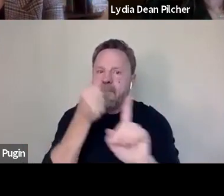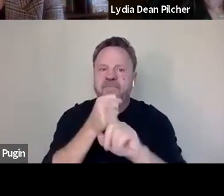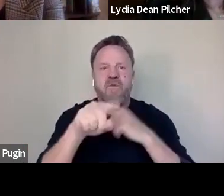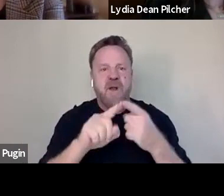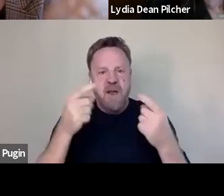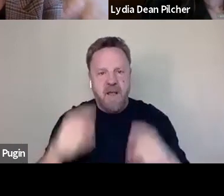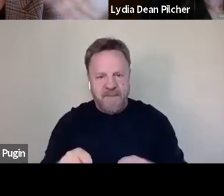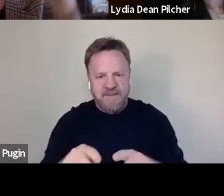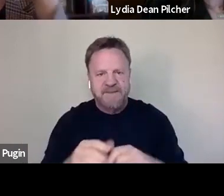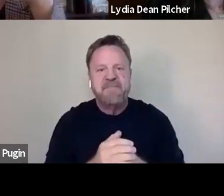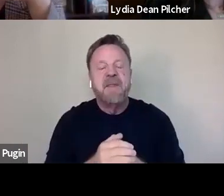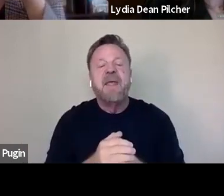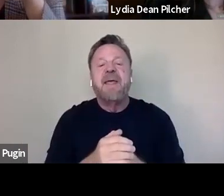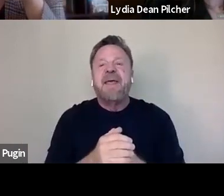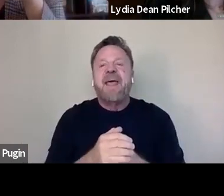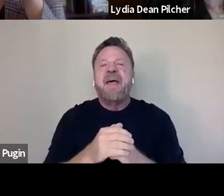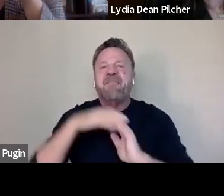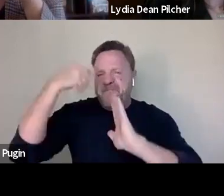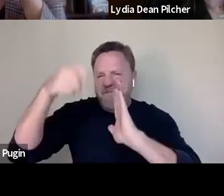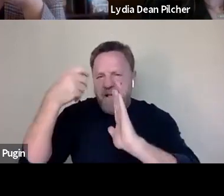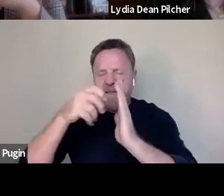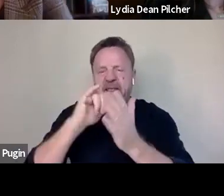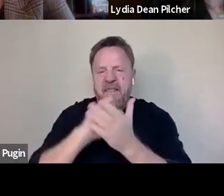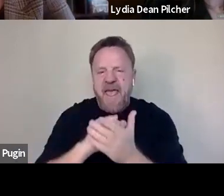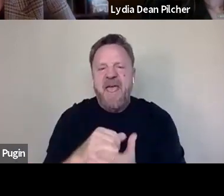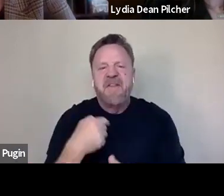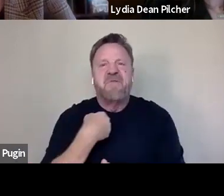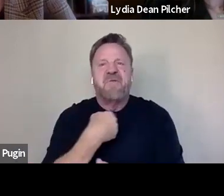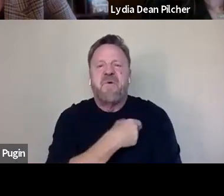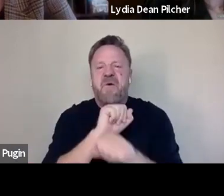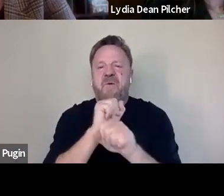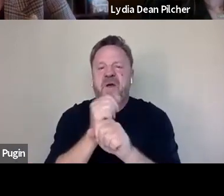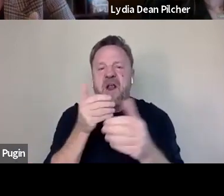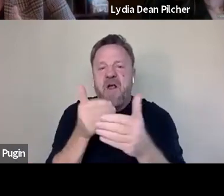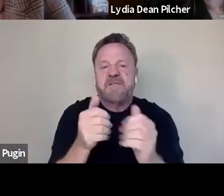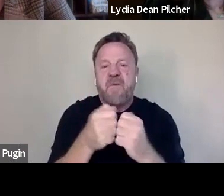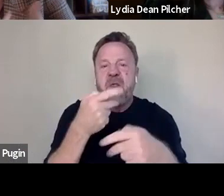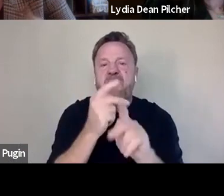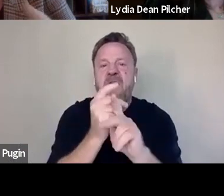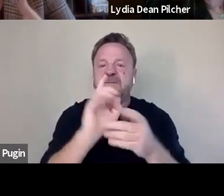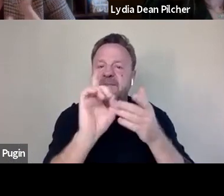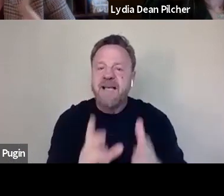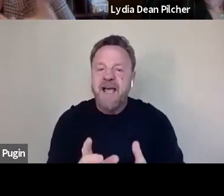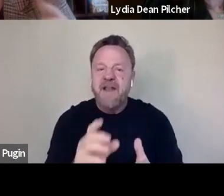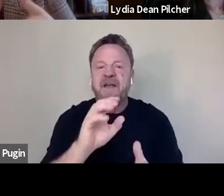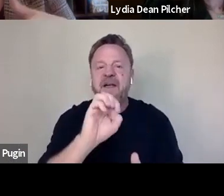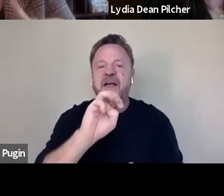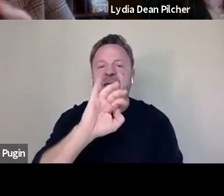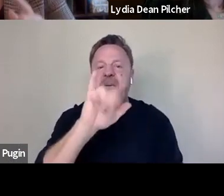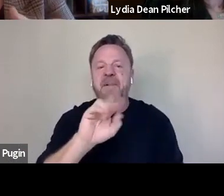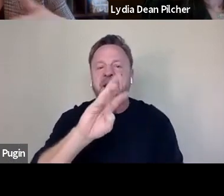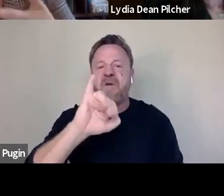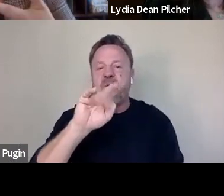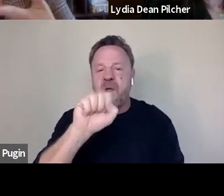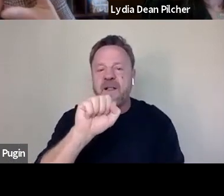In terms of the execution, that was something that we got to work closely with our production designer, Emmeline Wilkes-Dupois, and